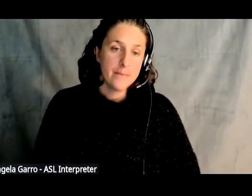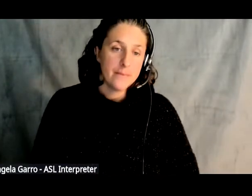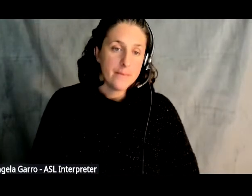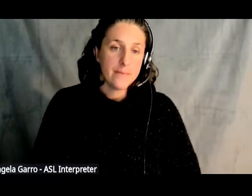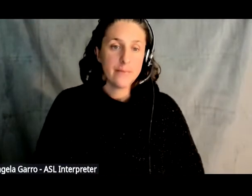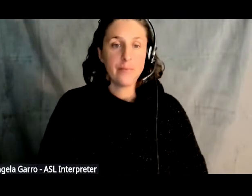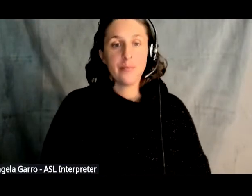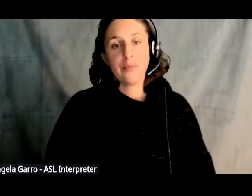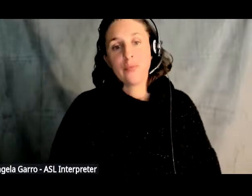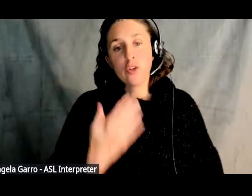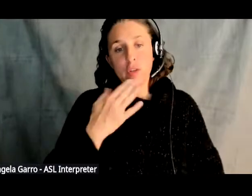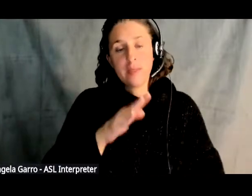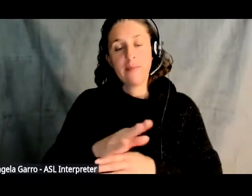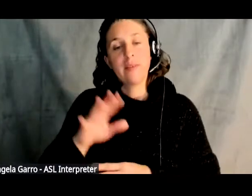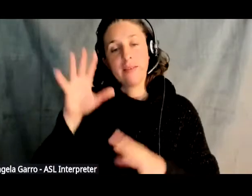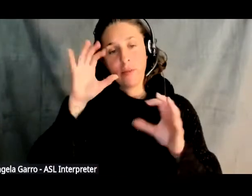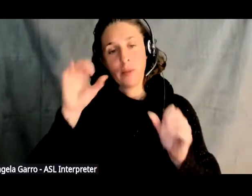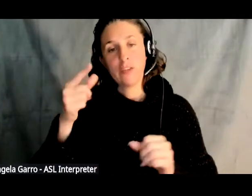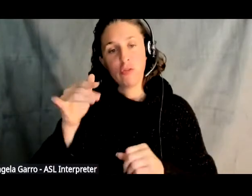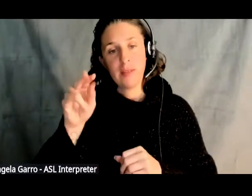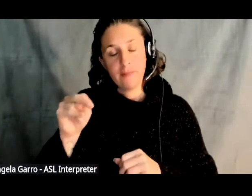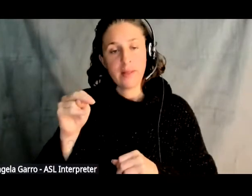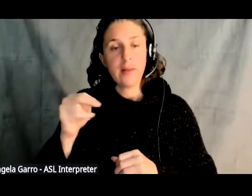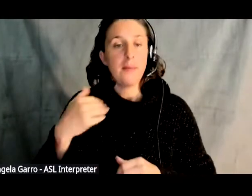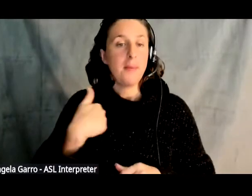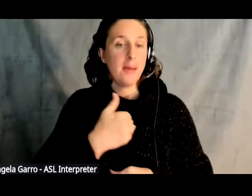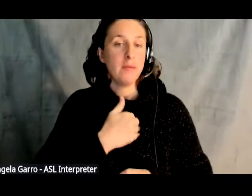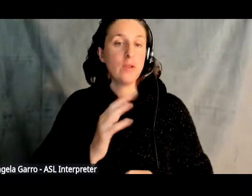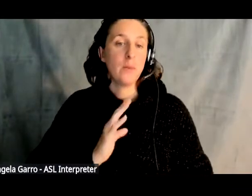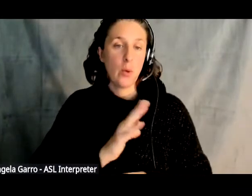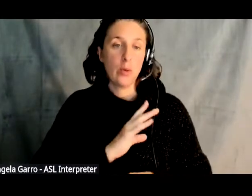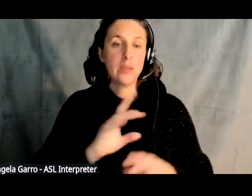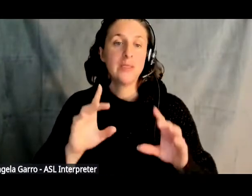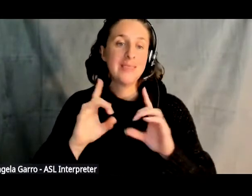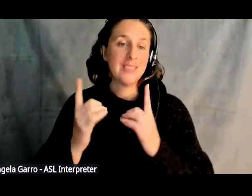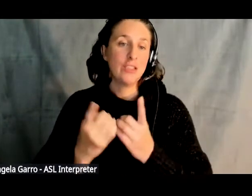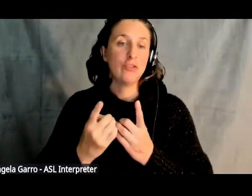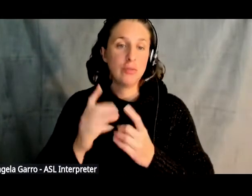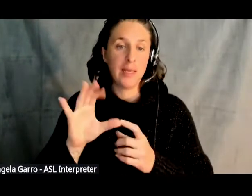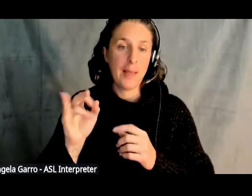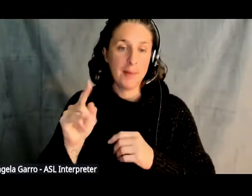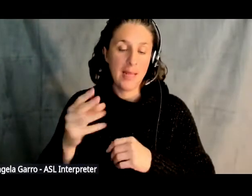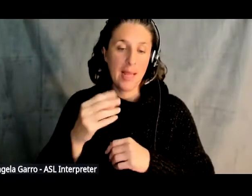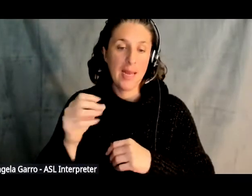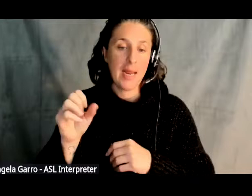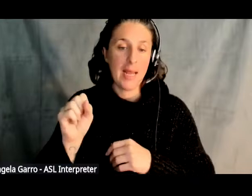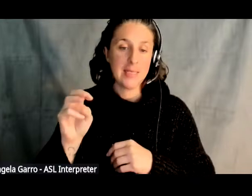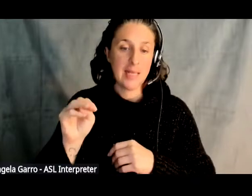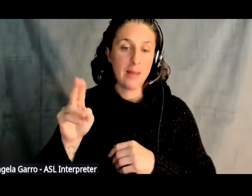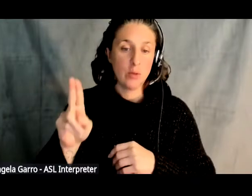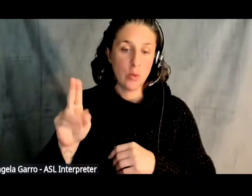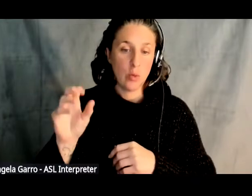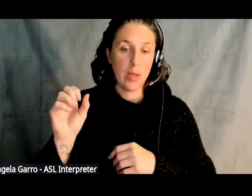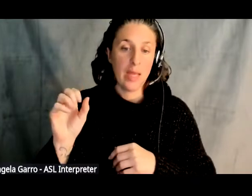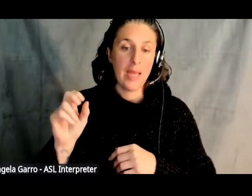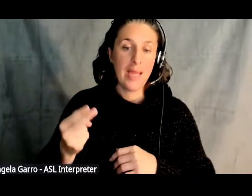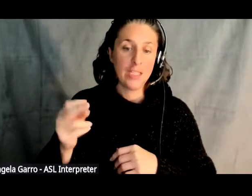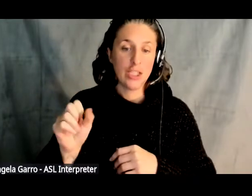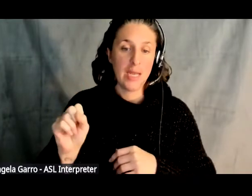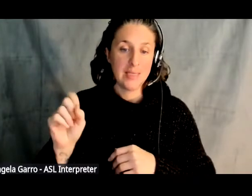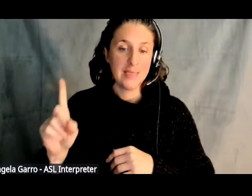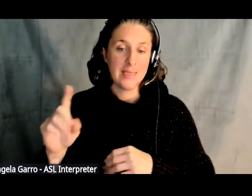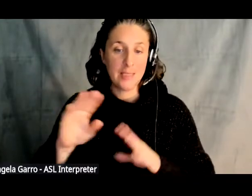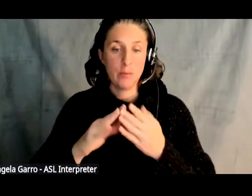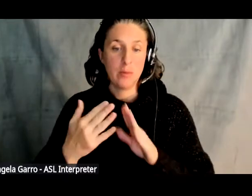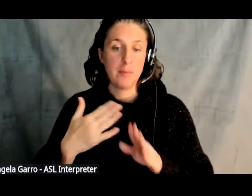Good evening, President Griffin, members of the board, district cabinet, and the SMUHSD community. My name is Diana